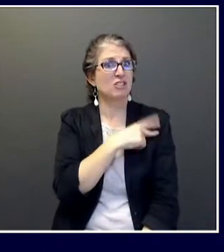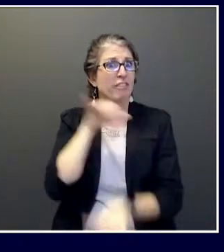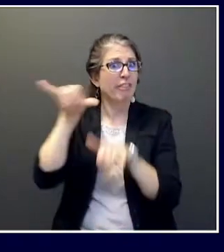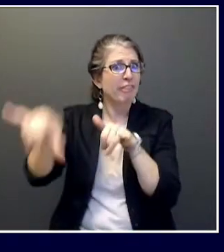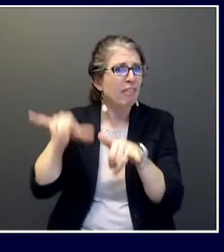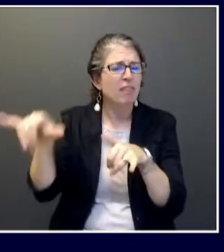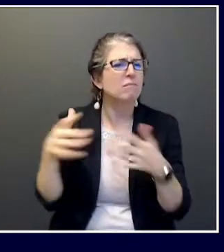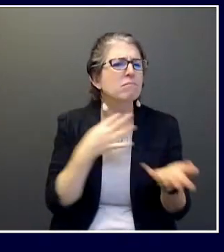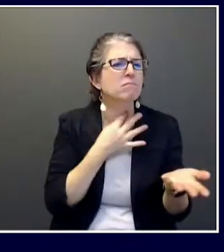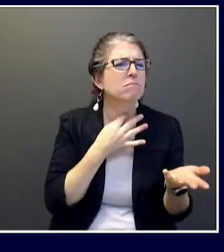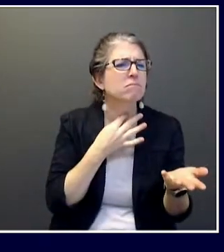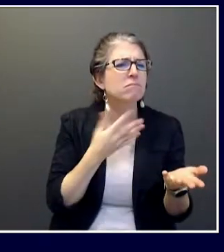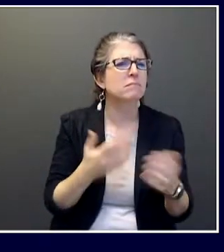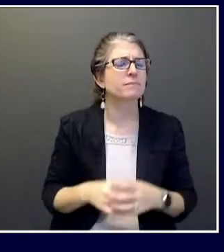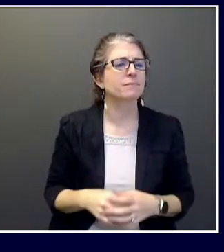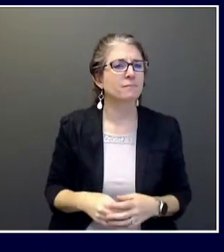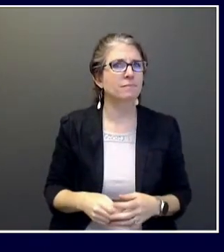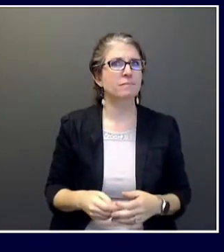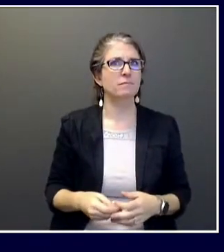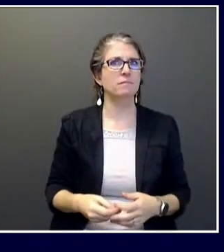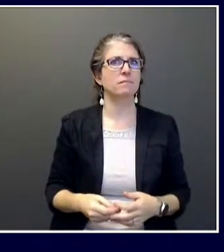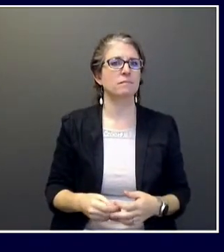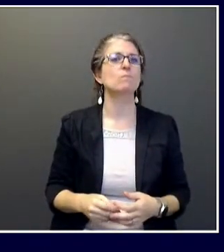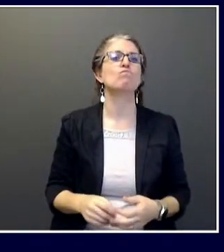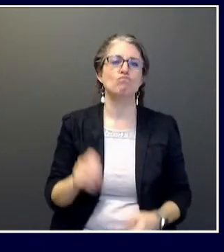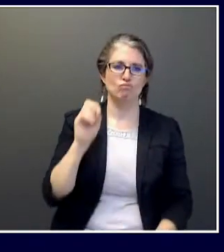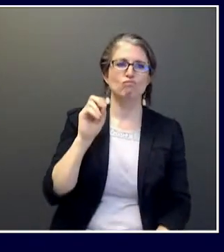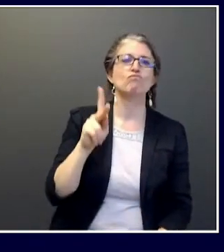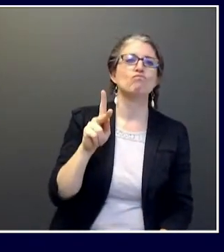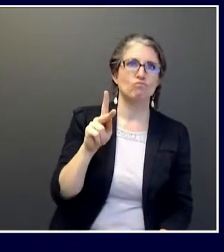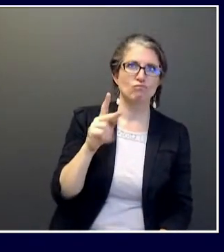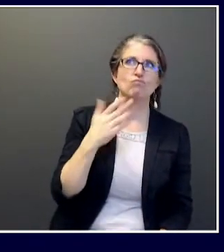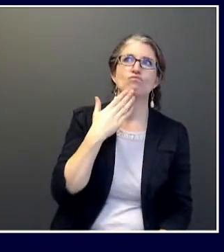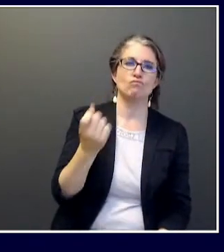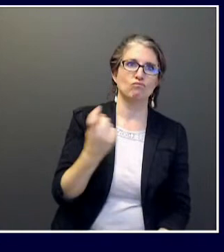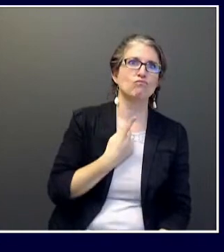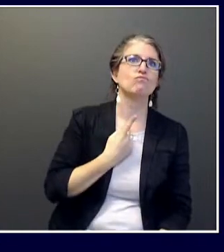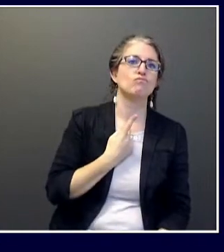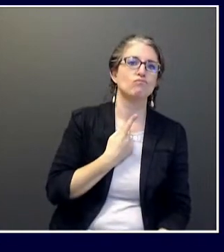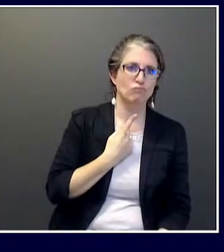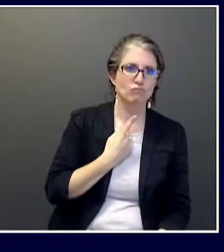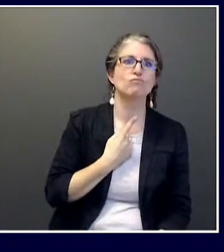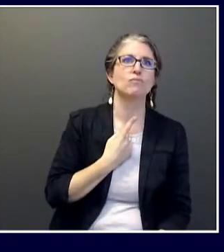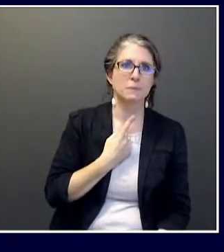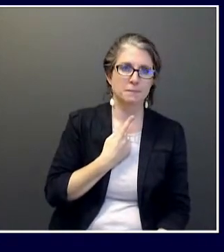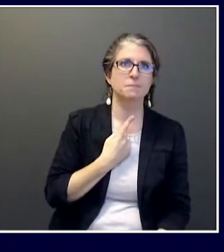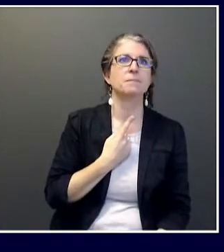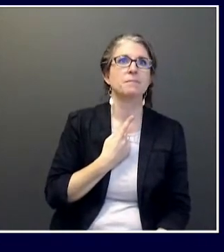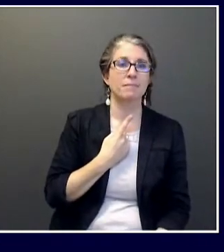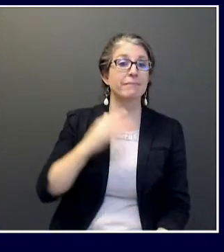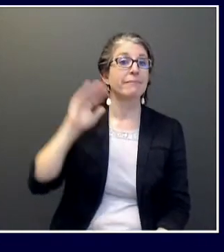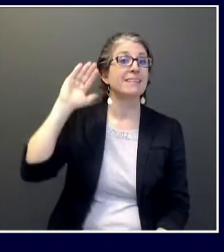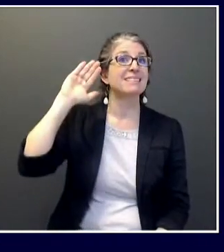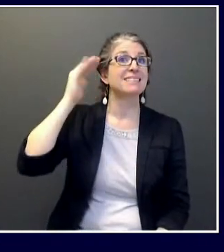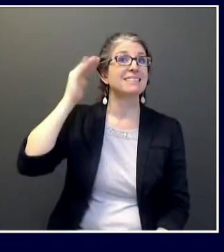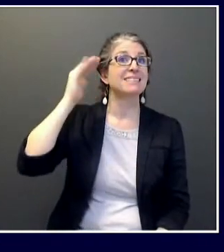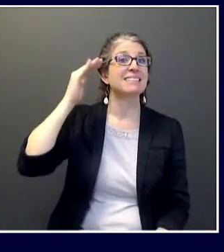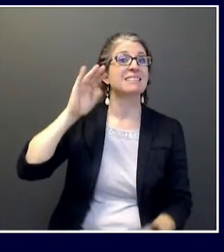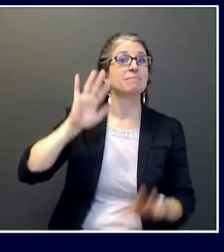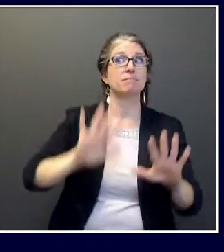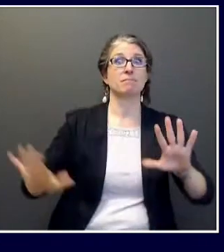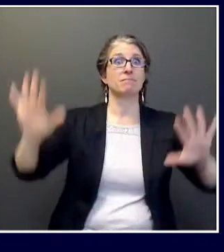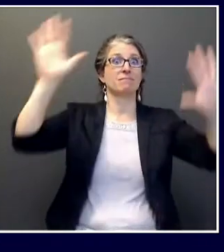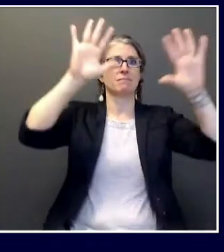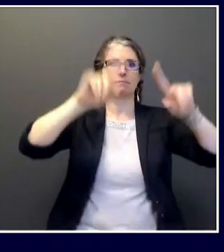others. The first thing I'll note, Patty, is it seems to be a bit more regional. I've spoken with counterparts